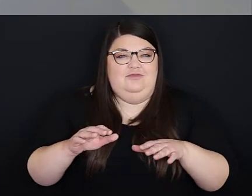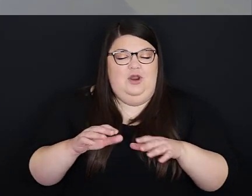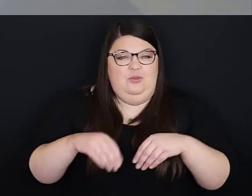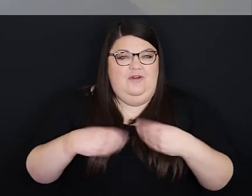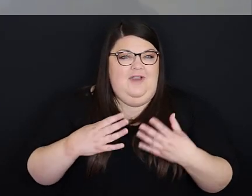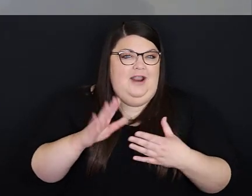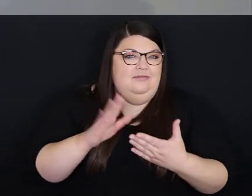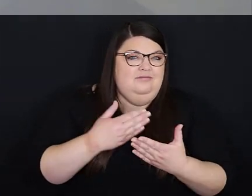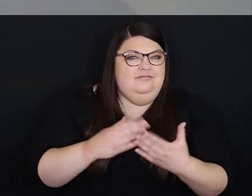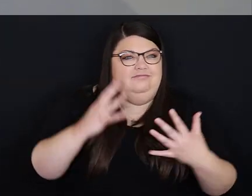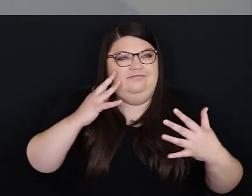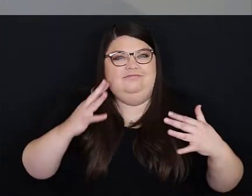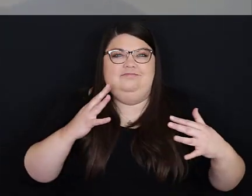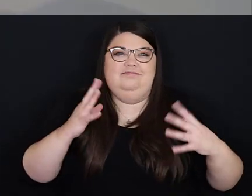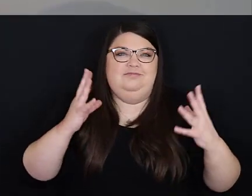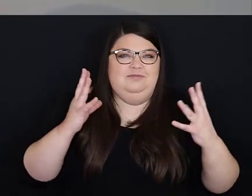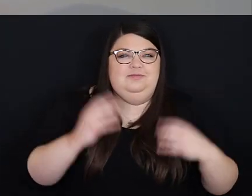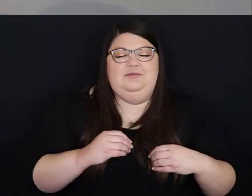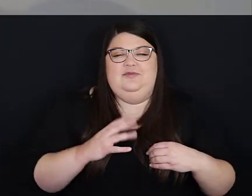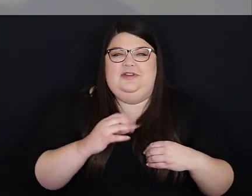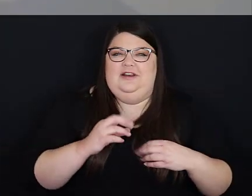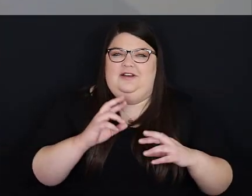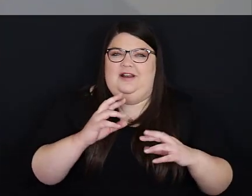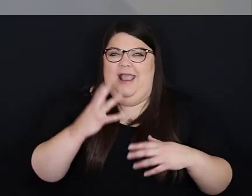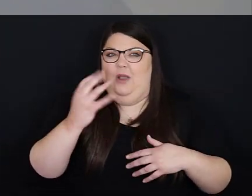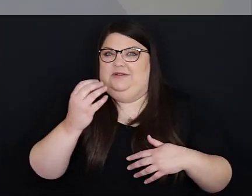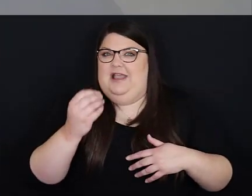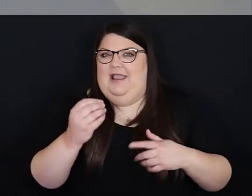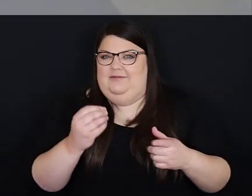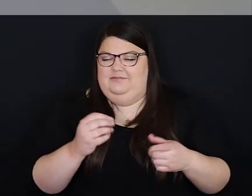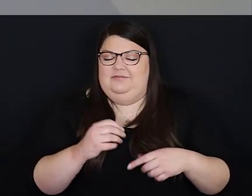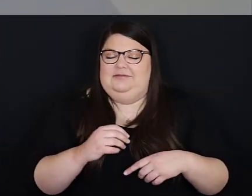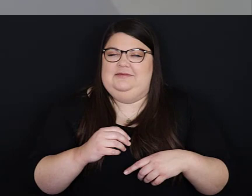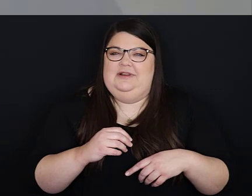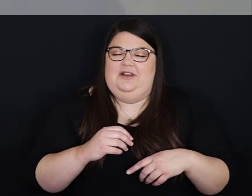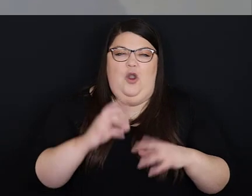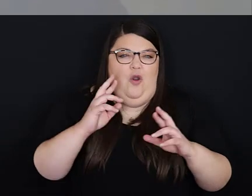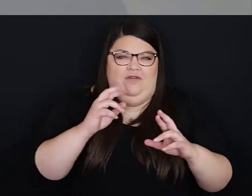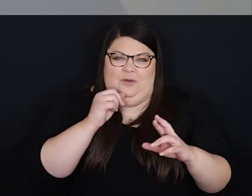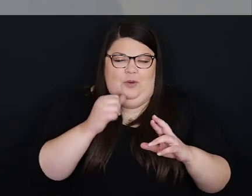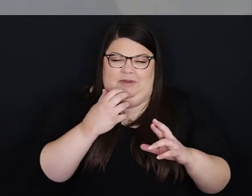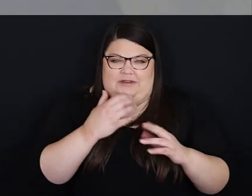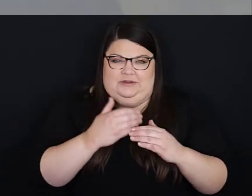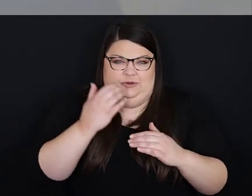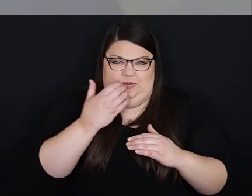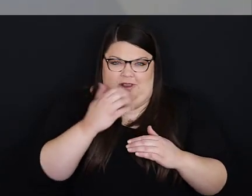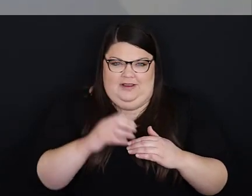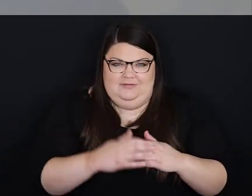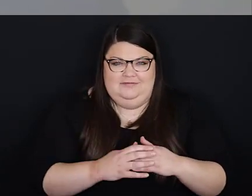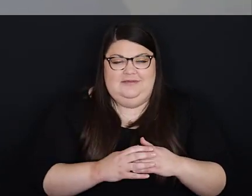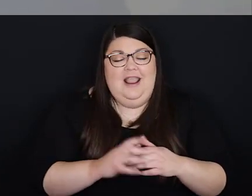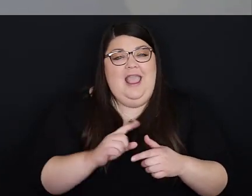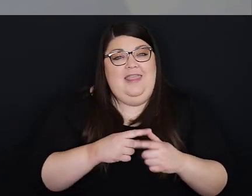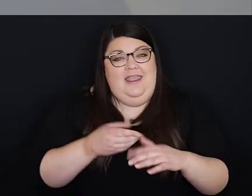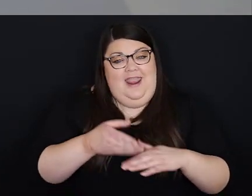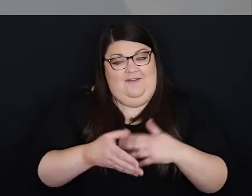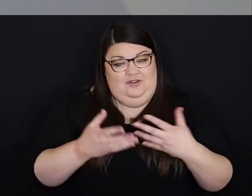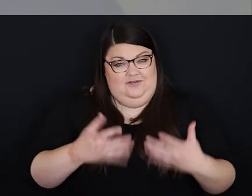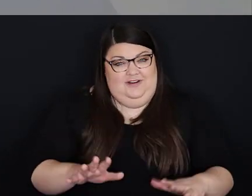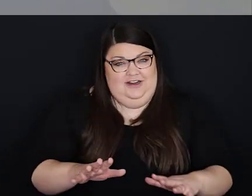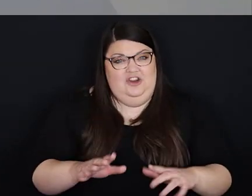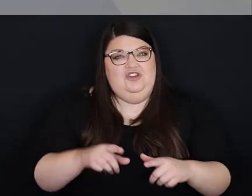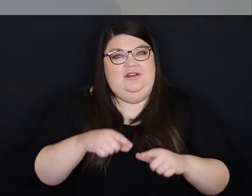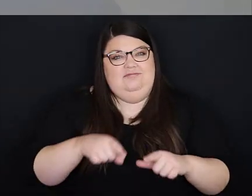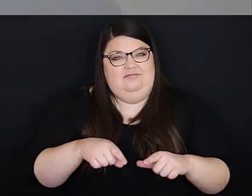doesn't stay so hot. After the class, the project room will be restored to the ghost setting, a